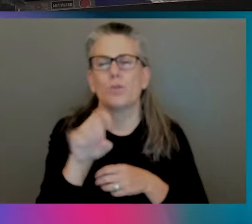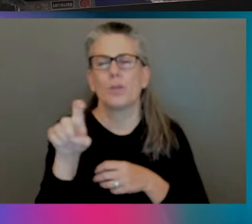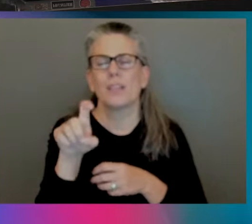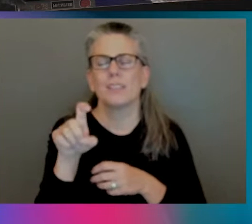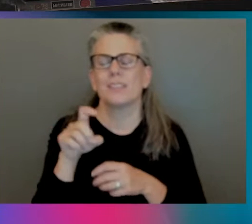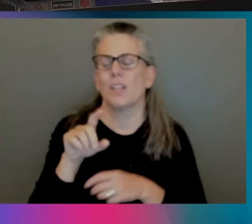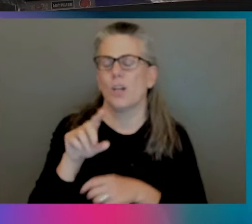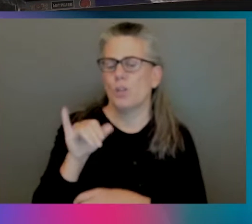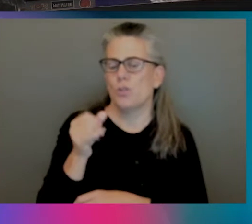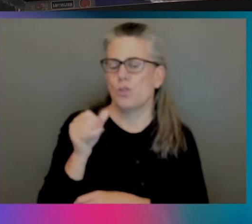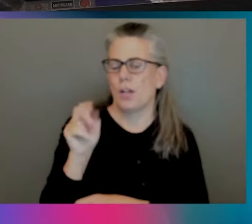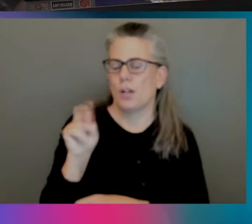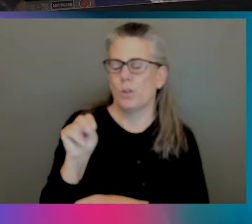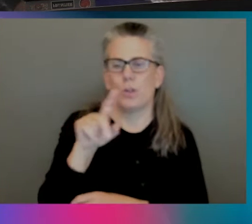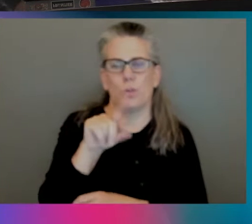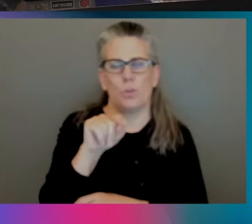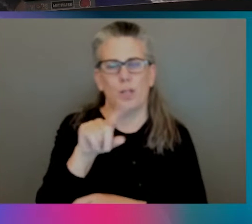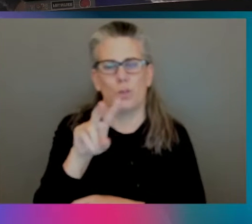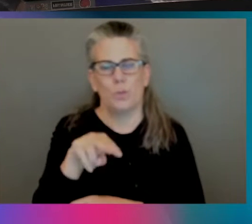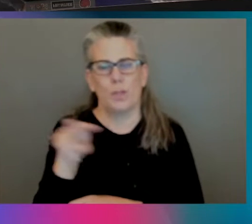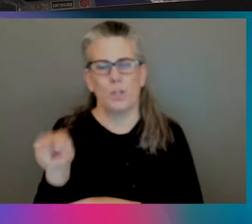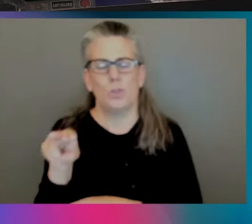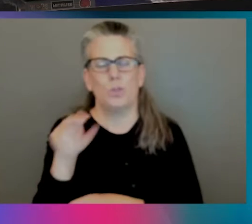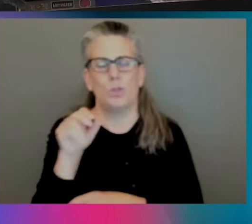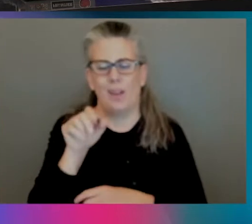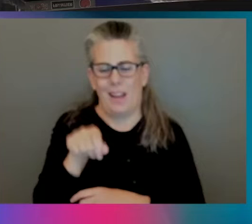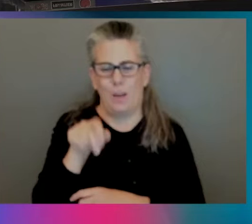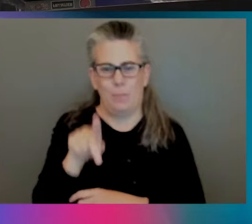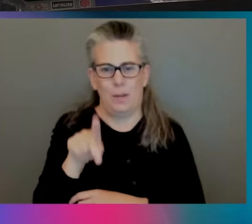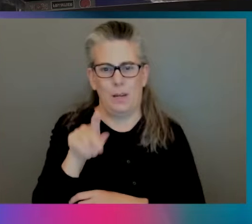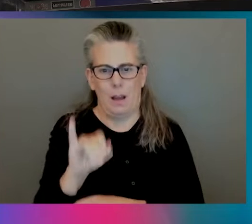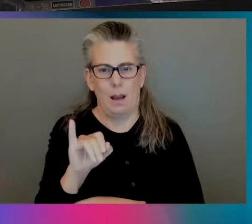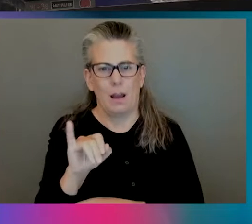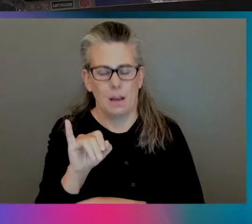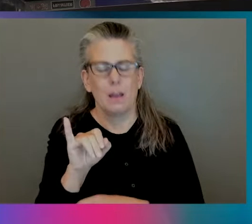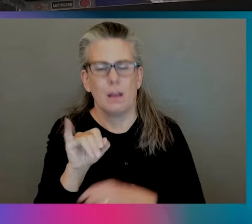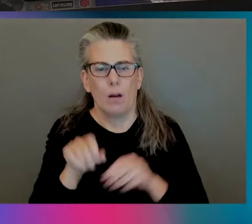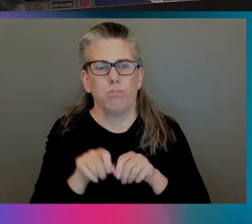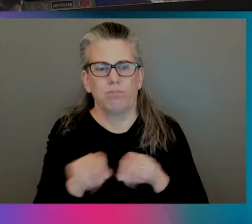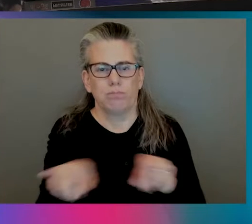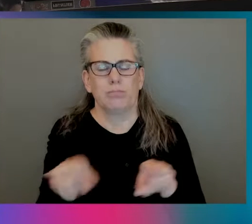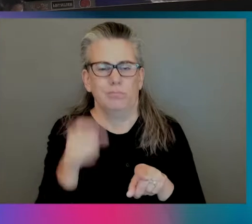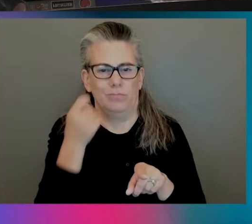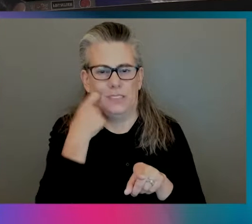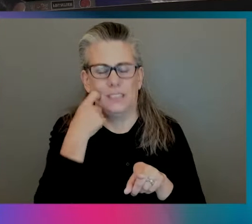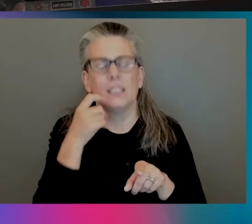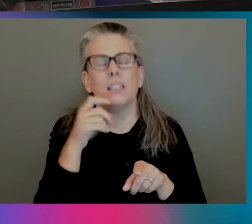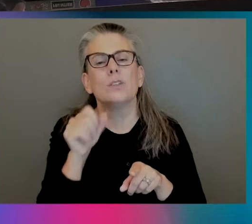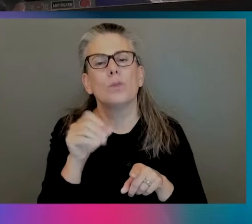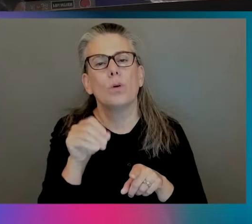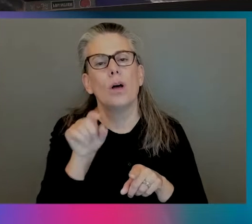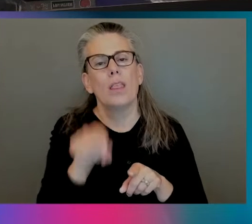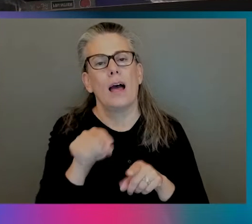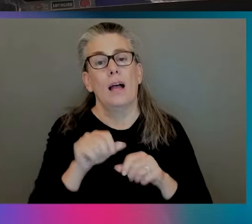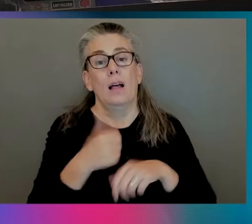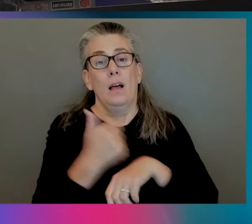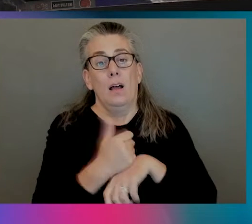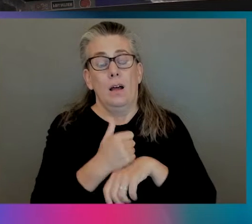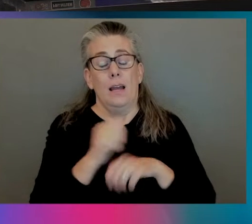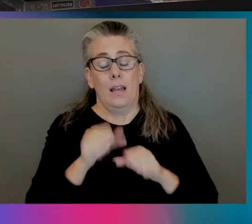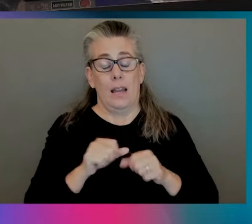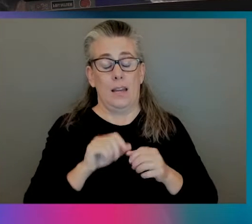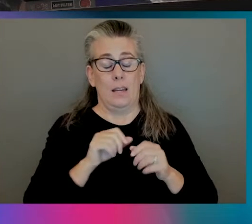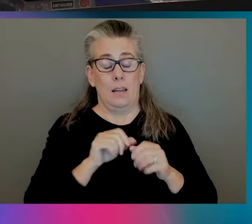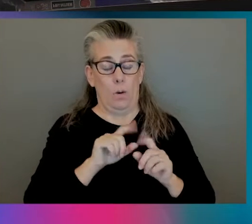2022. And what this API allows you to do is pass in an array of origin and destination points